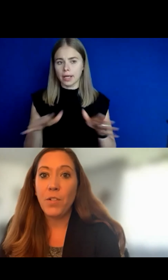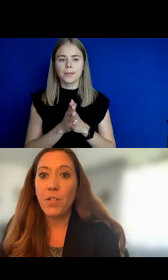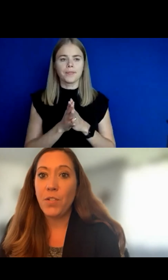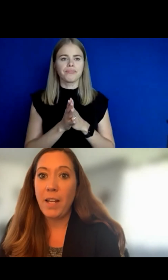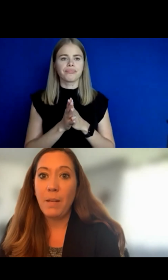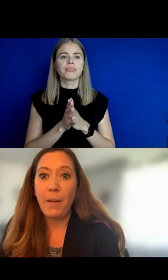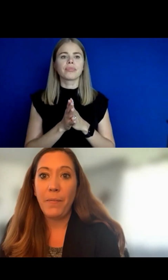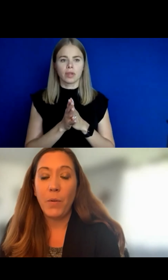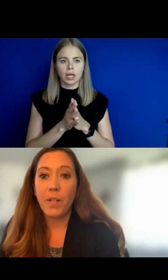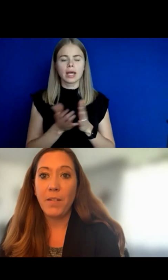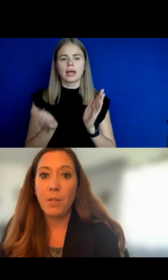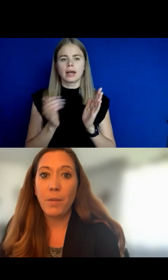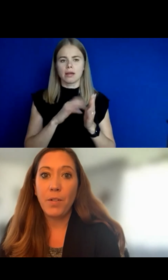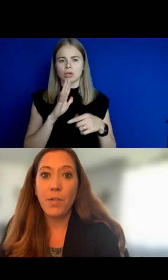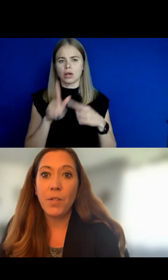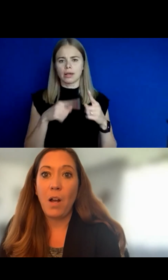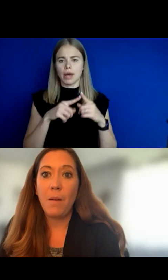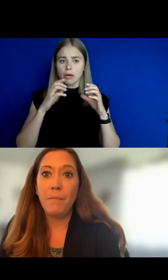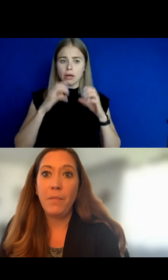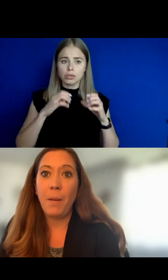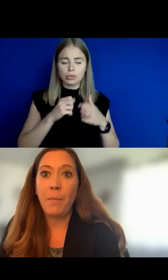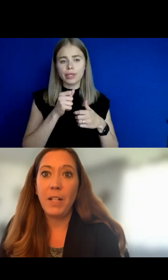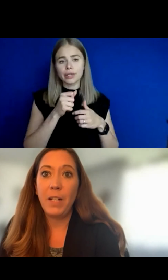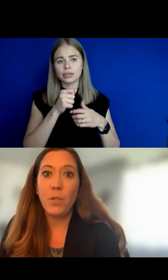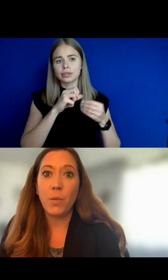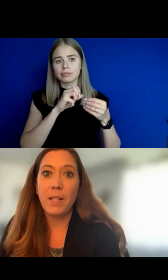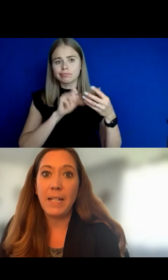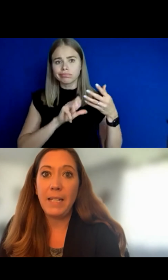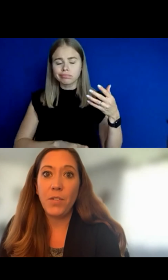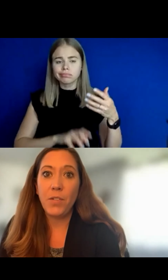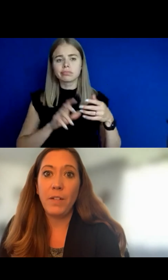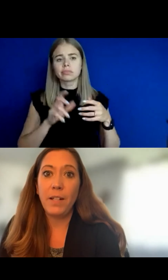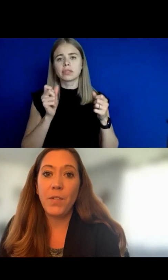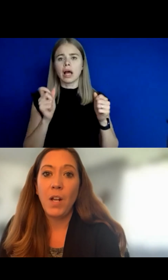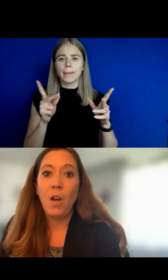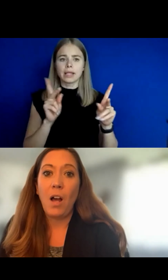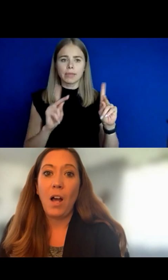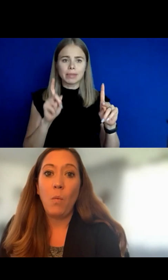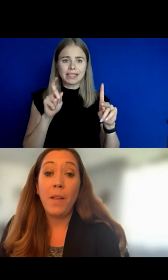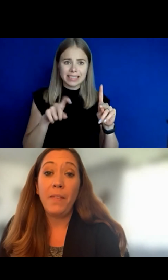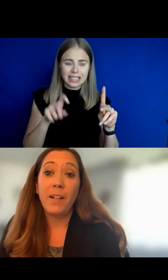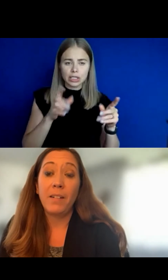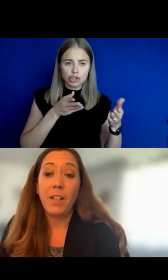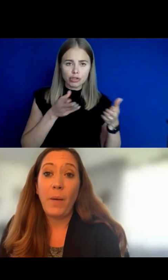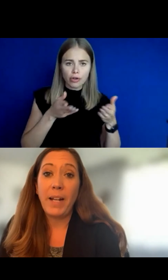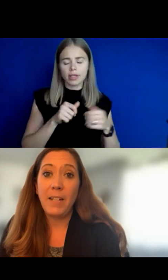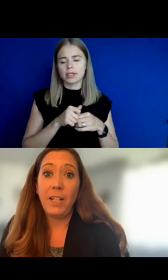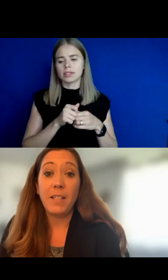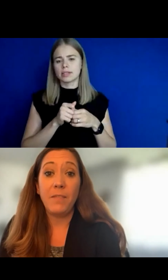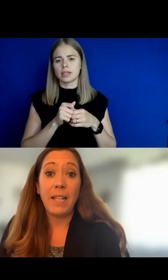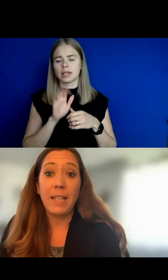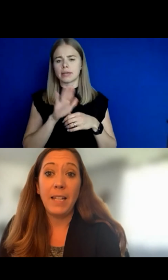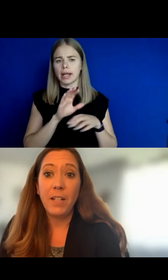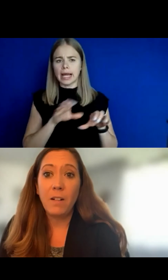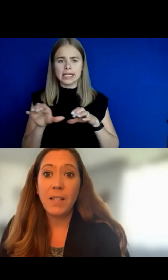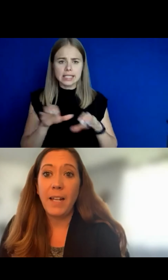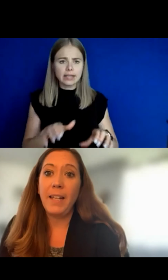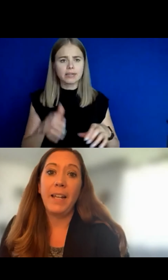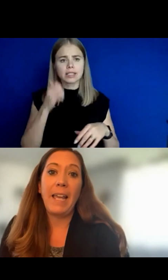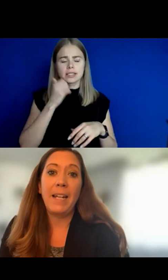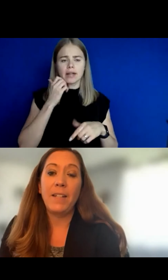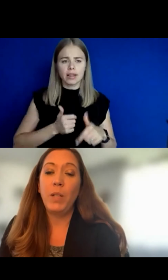Again, these are just talking about those customers, the number of individuals that need the service, what their activities of daily living